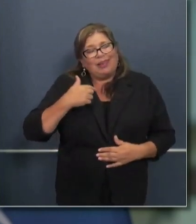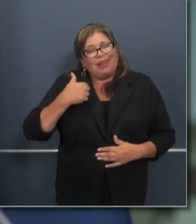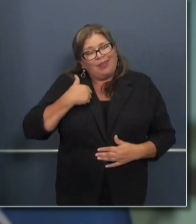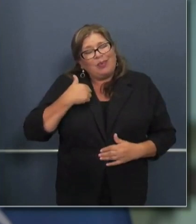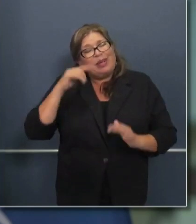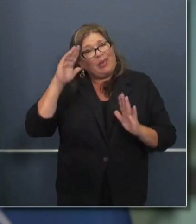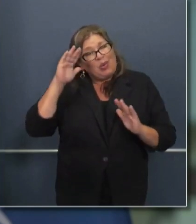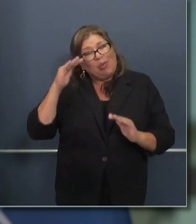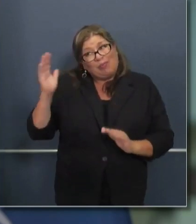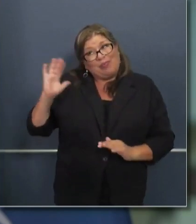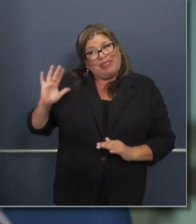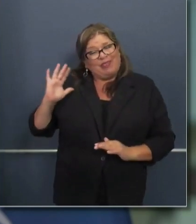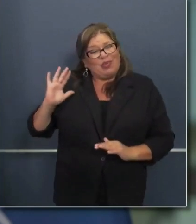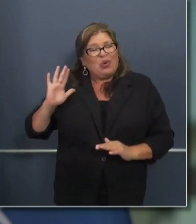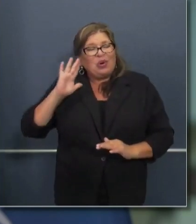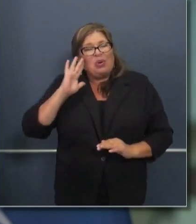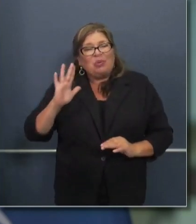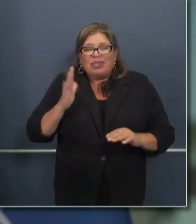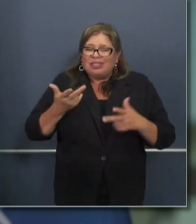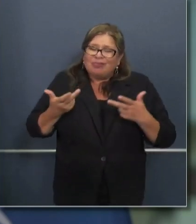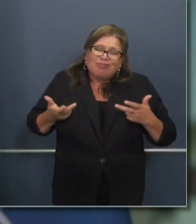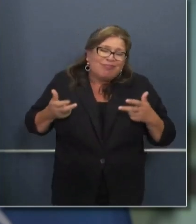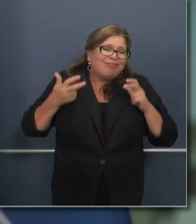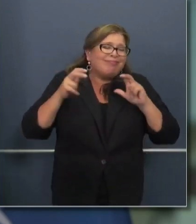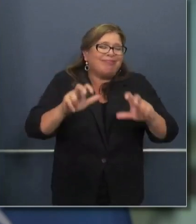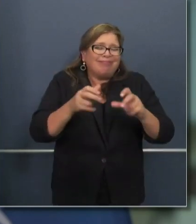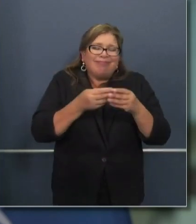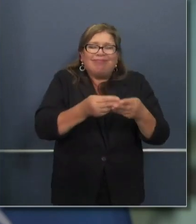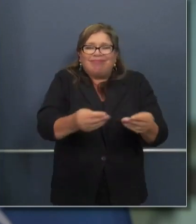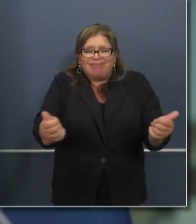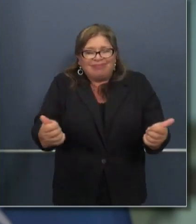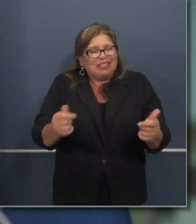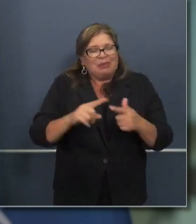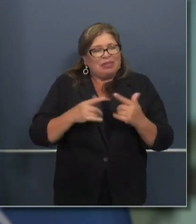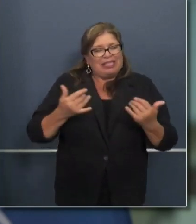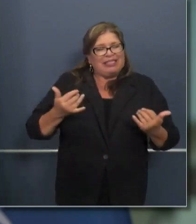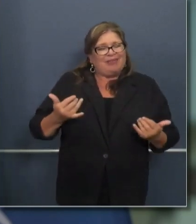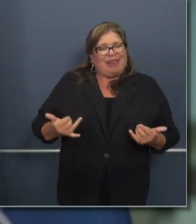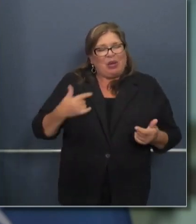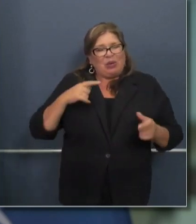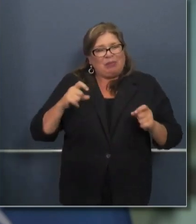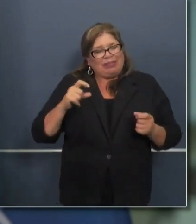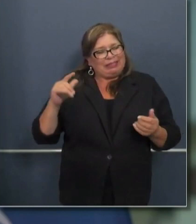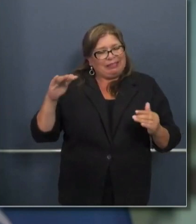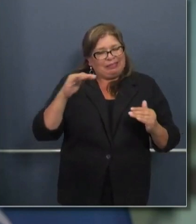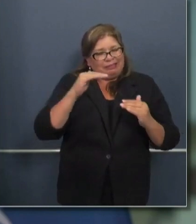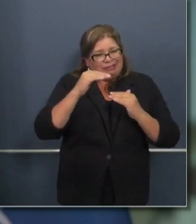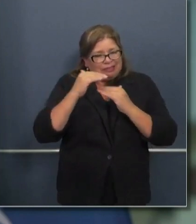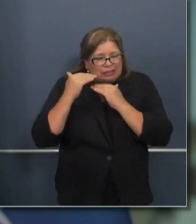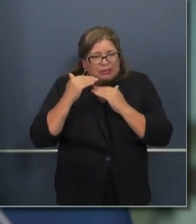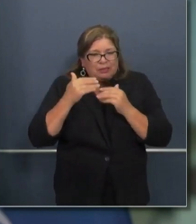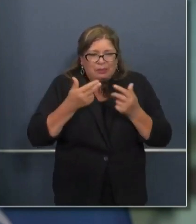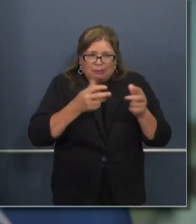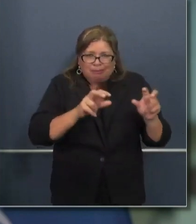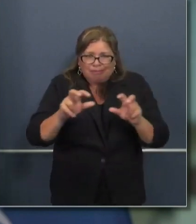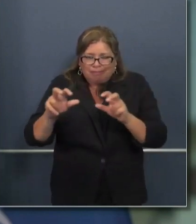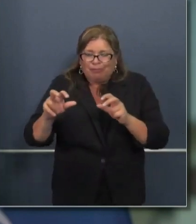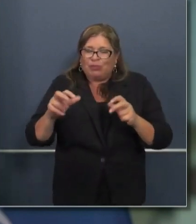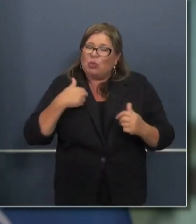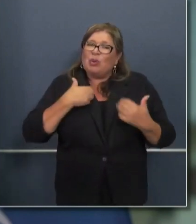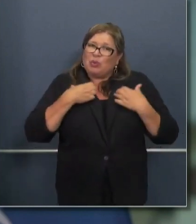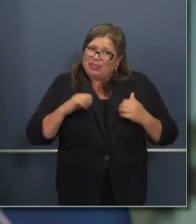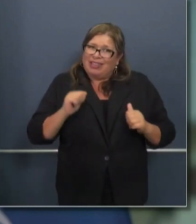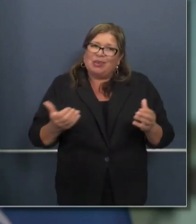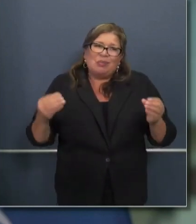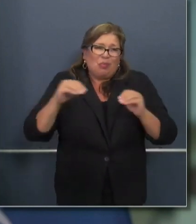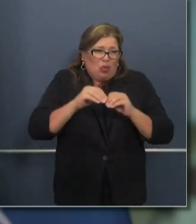be when I announced the January budget versus where we are here in June. And comparatively, we wish we could do a lot